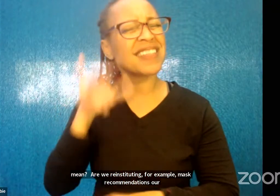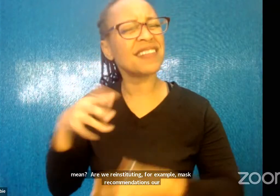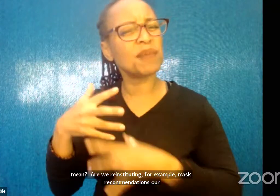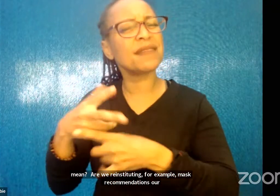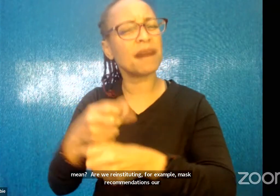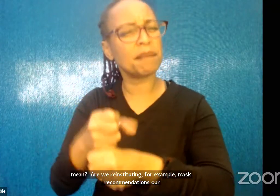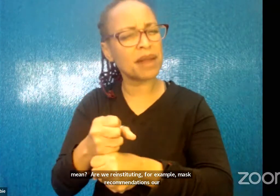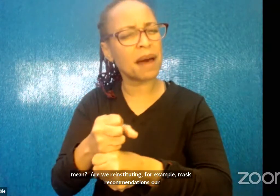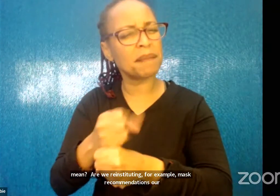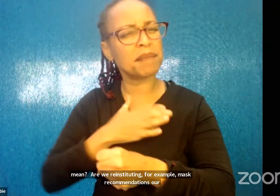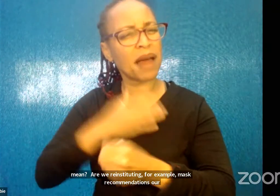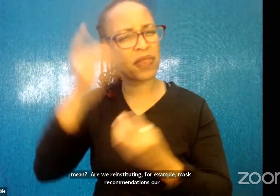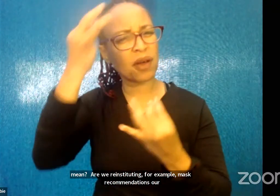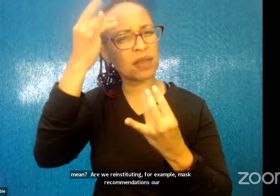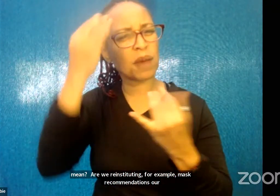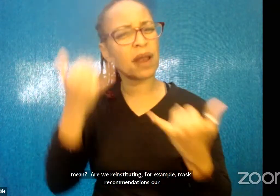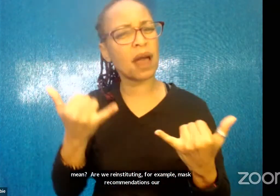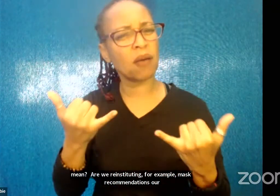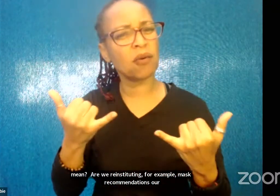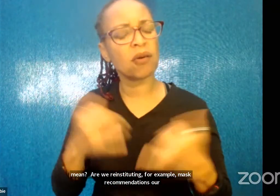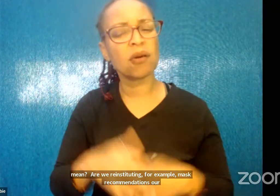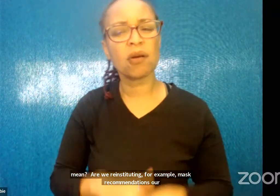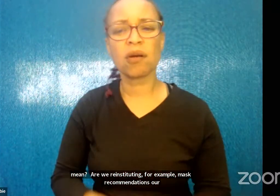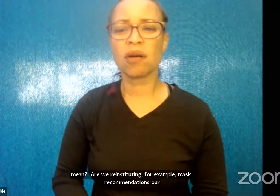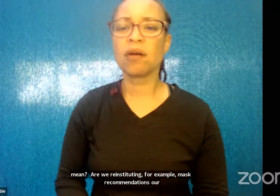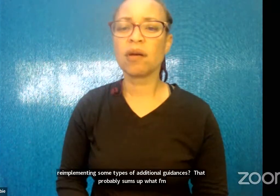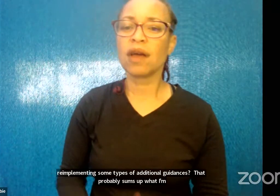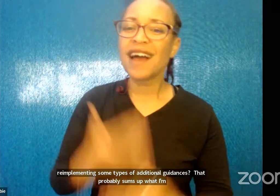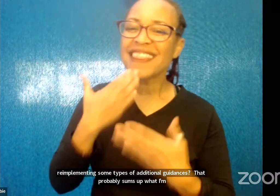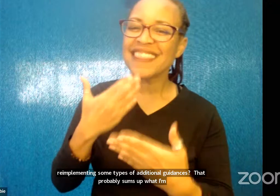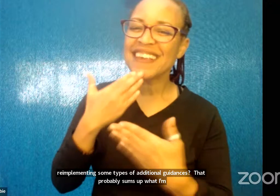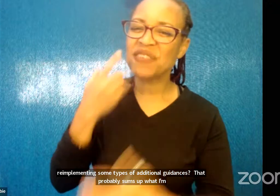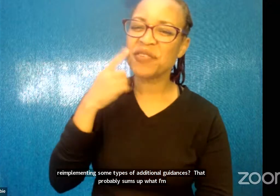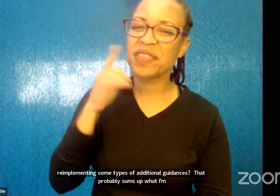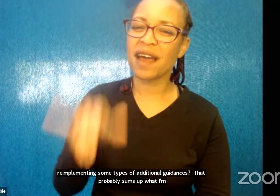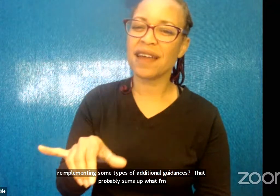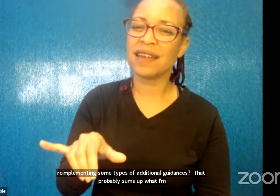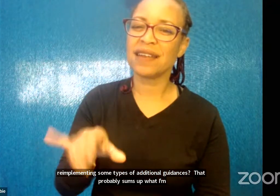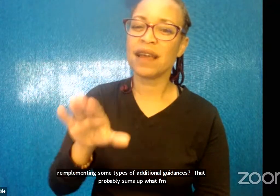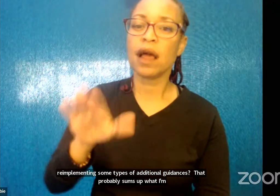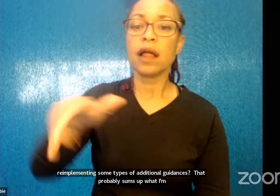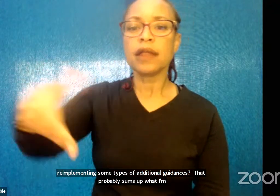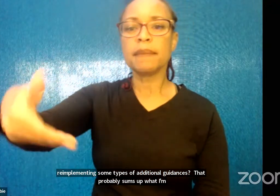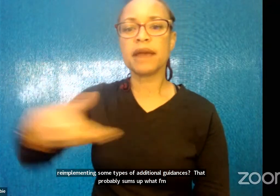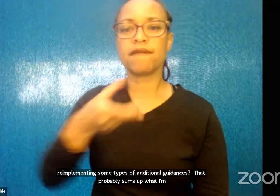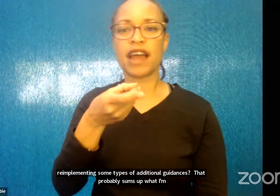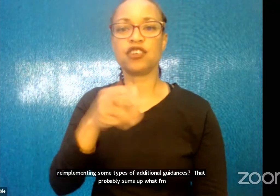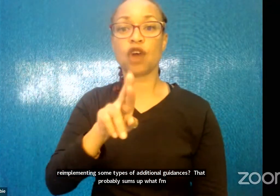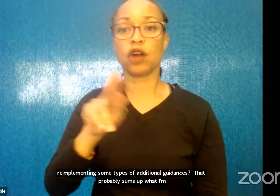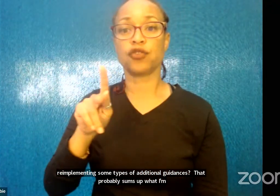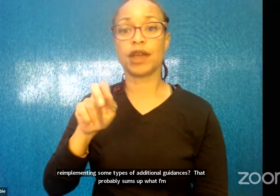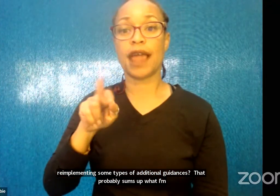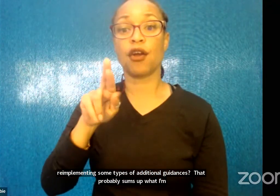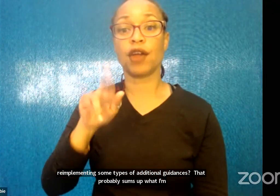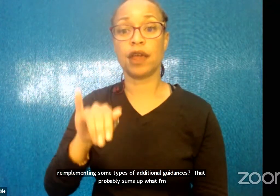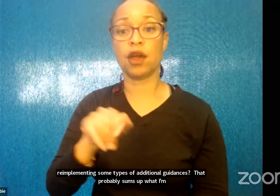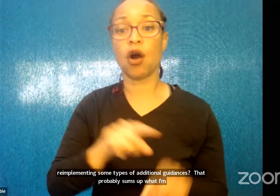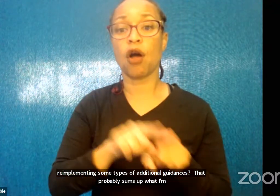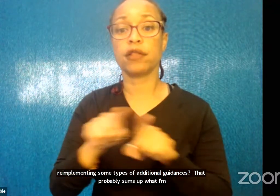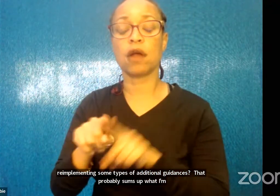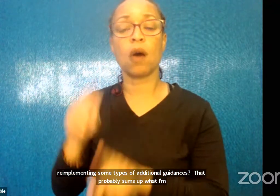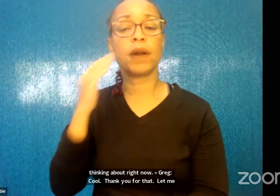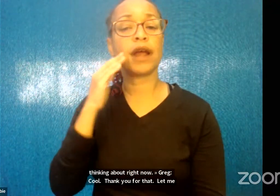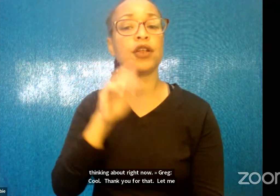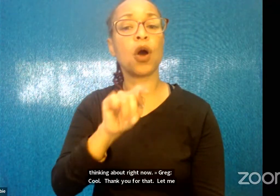of what I'm thinking about right now. Cool. Thank you for that. Let me invite Dr. Carey as well. And then I know Tanya Dennis